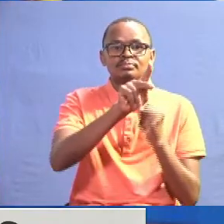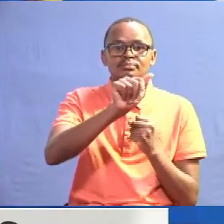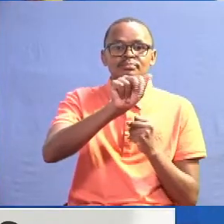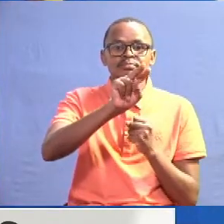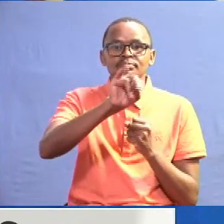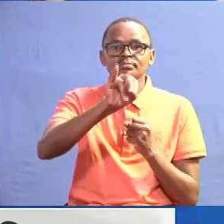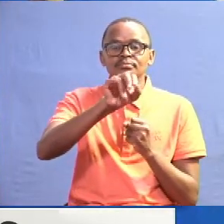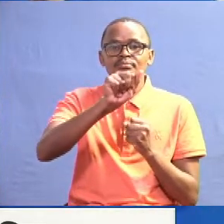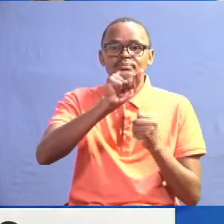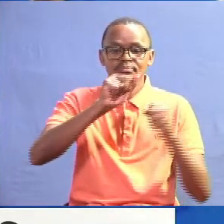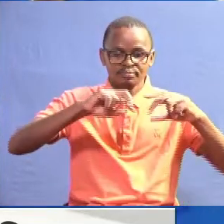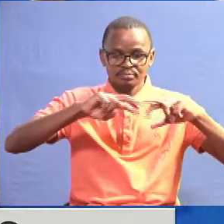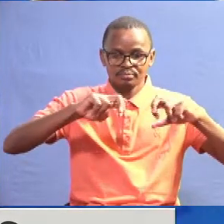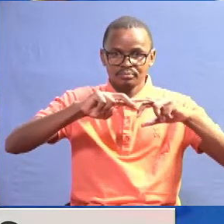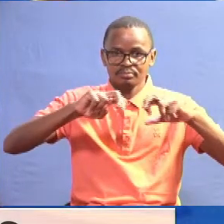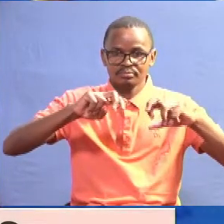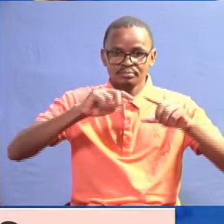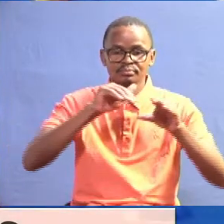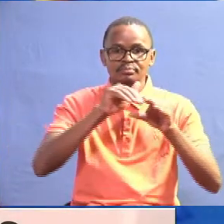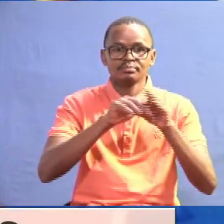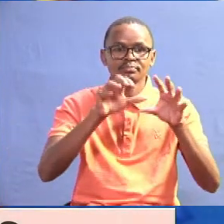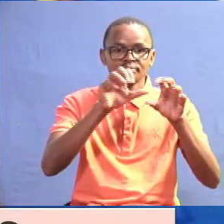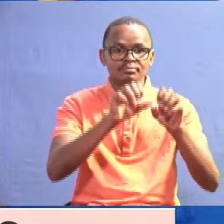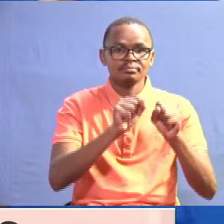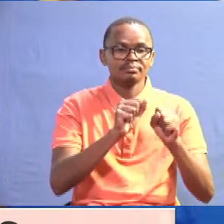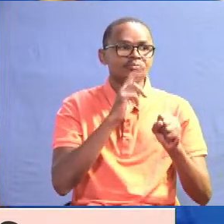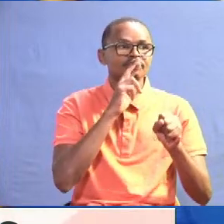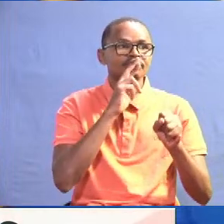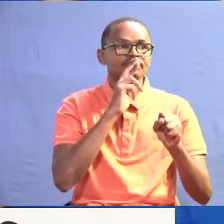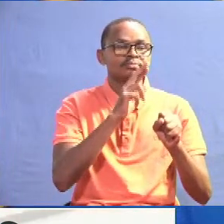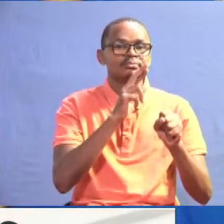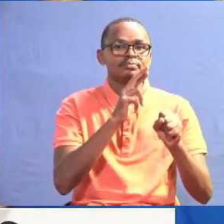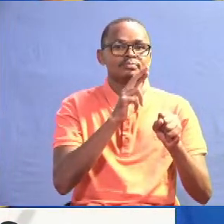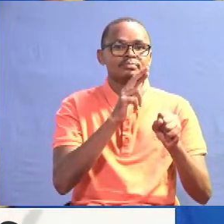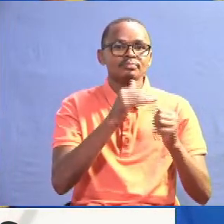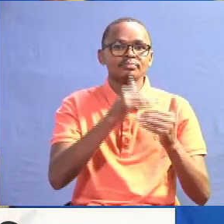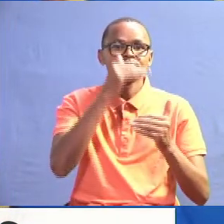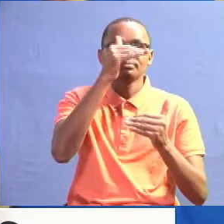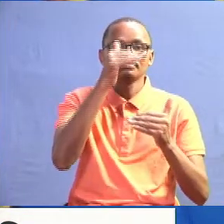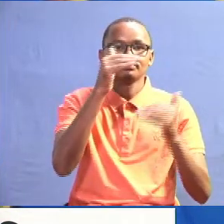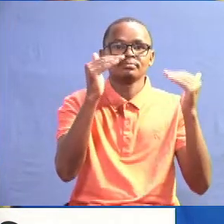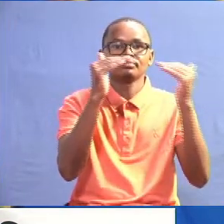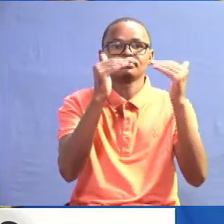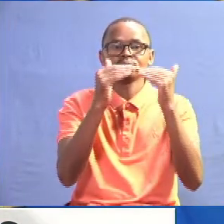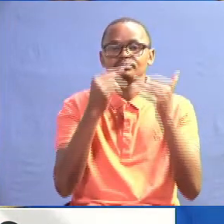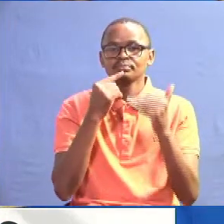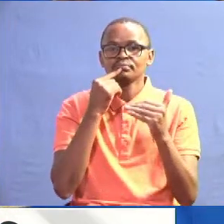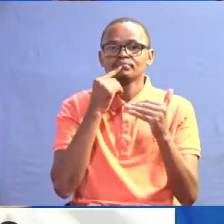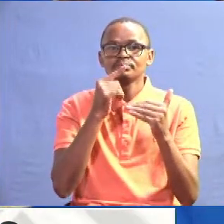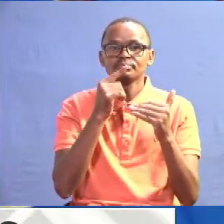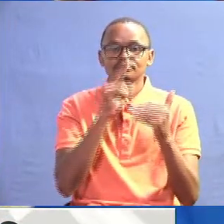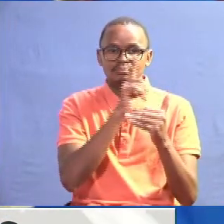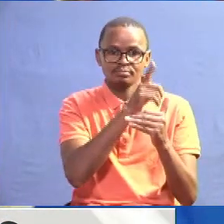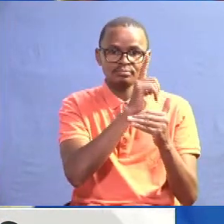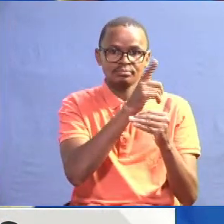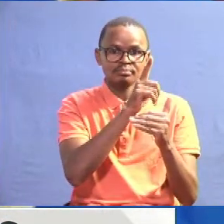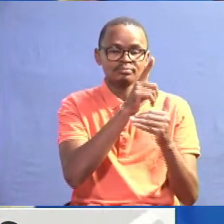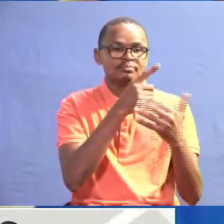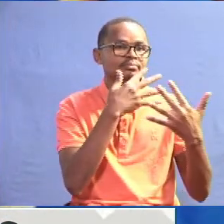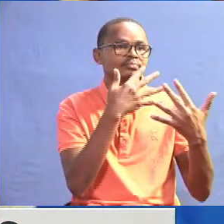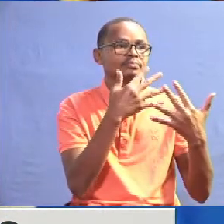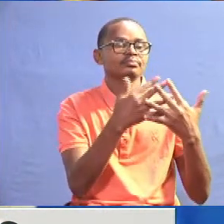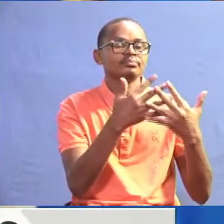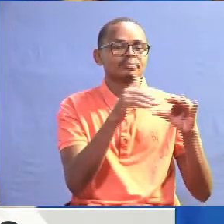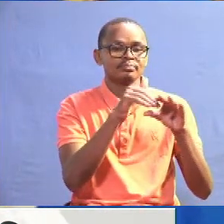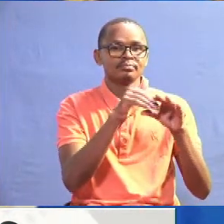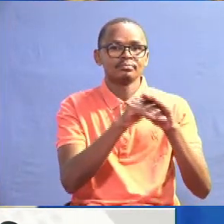that investigations into the abductions are at an advanced stage, emphasizing that the perpetrators will be prosecuted